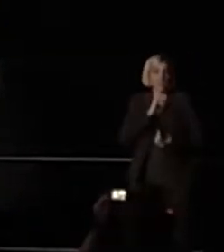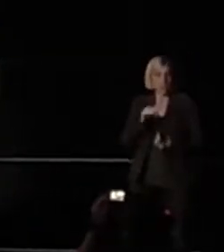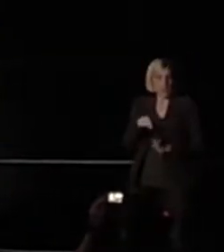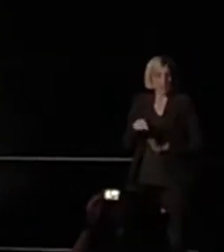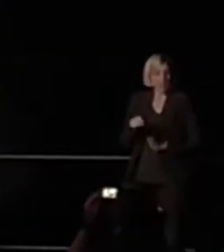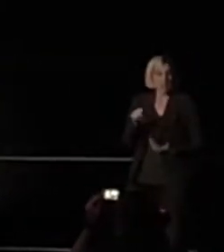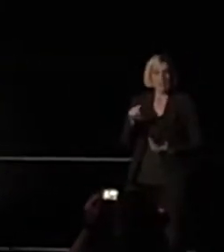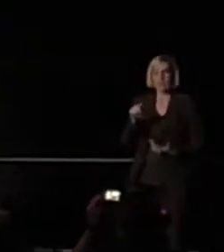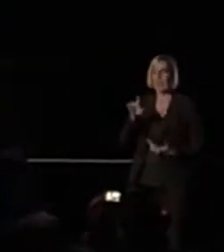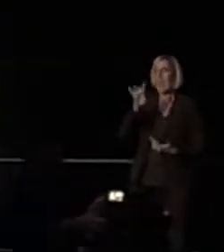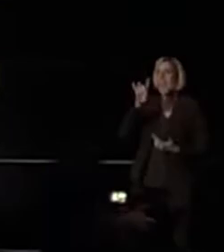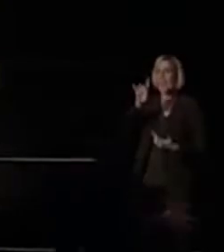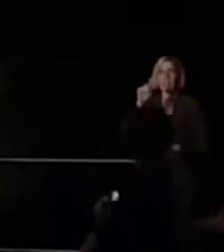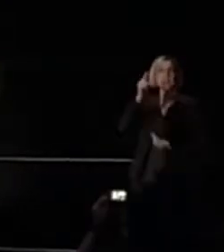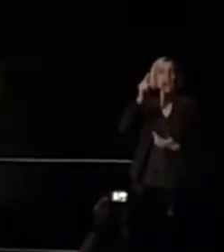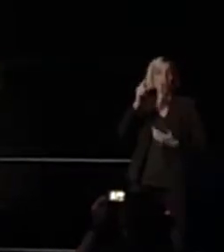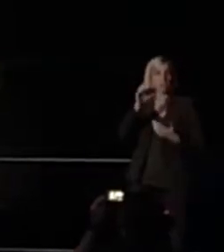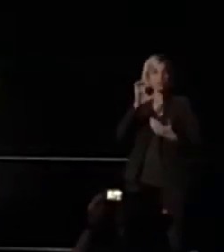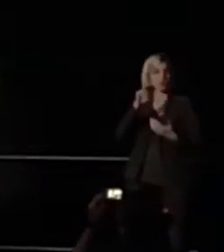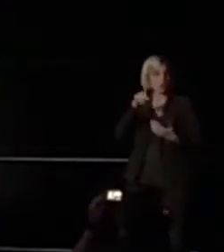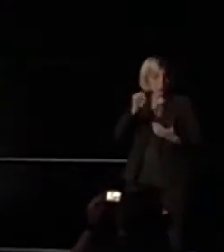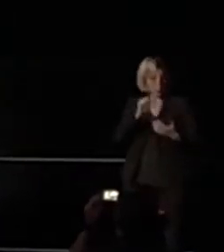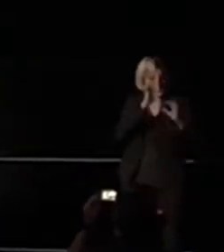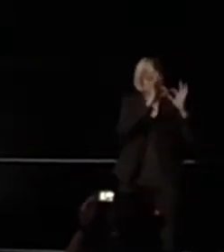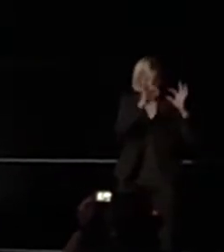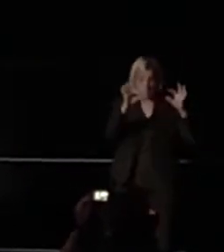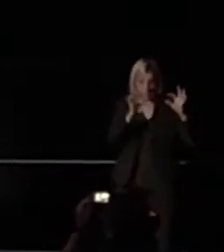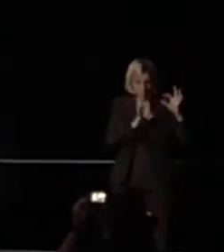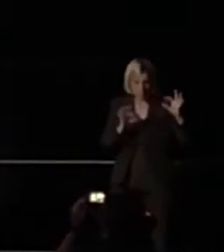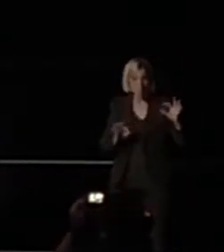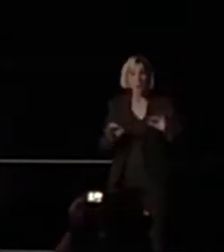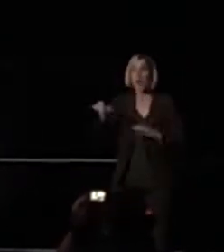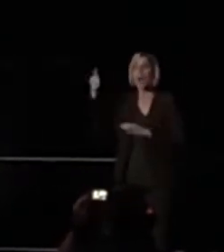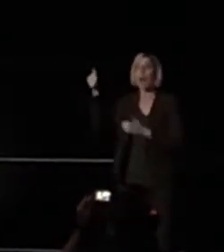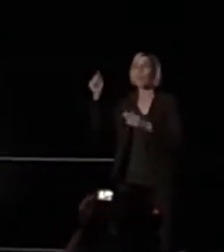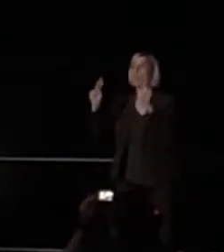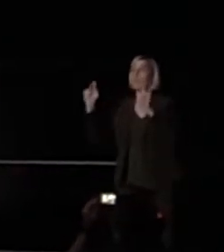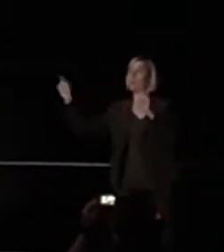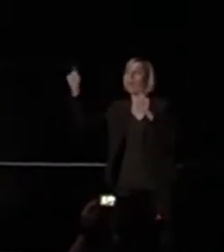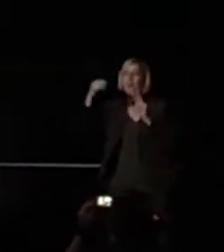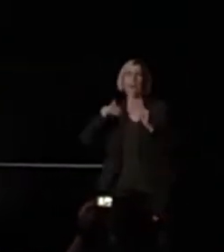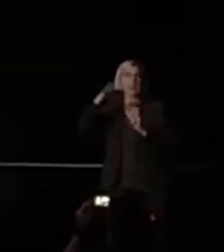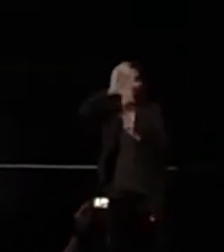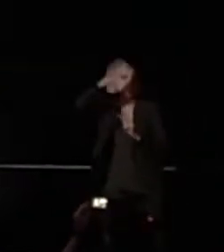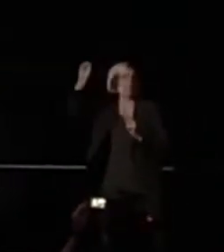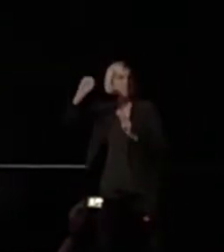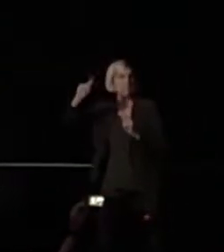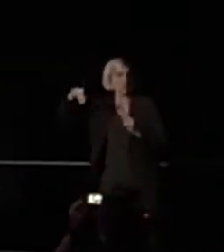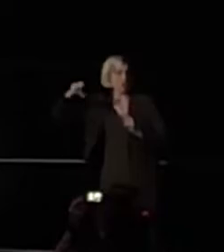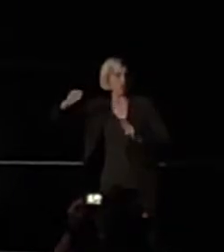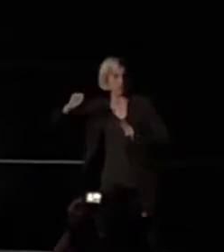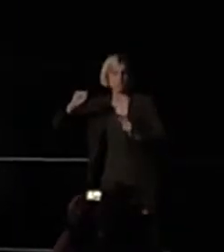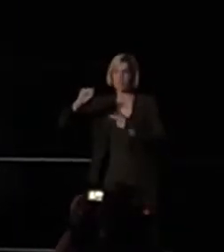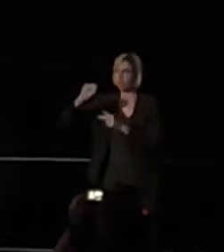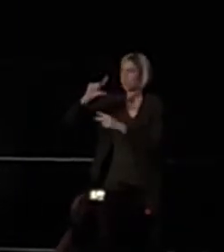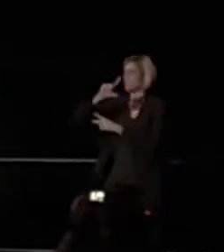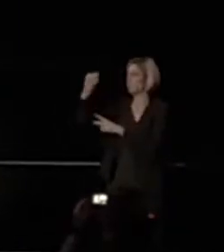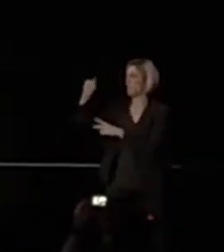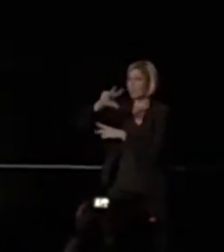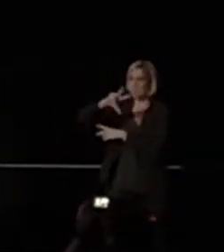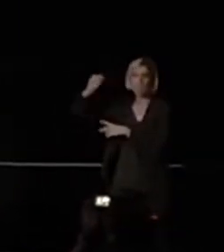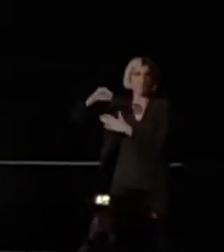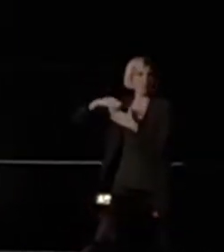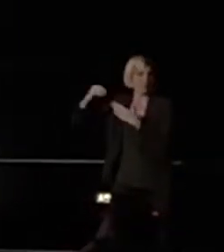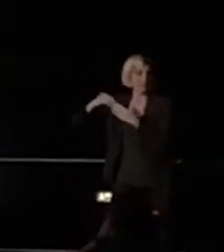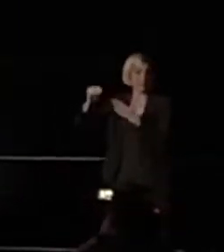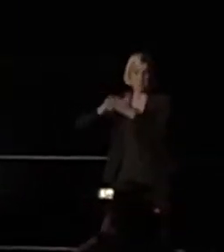eight little $1 chips, and all the other designs had 50 chips, including a big, huge, expensive, you know, $20 to $30 chip.